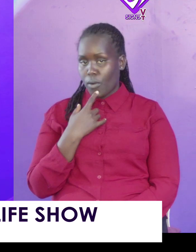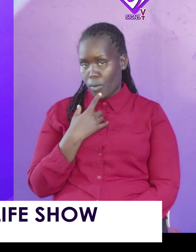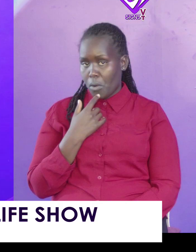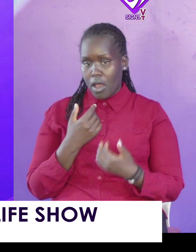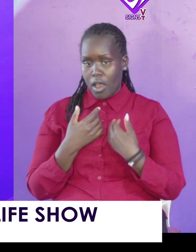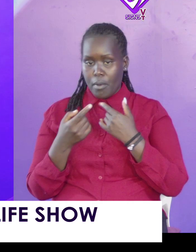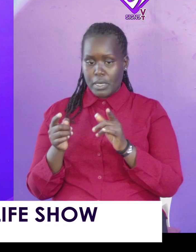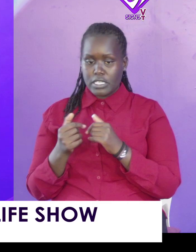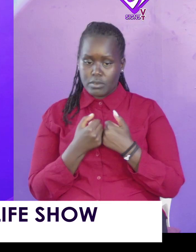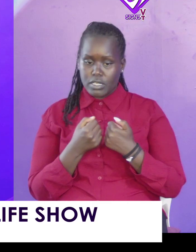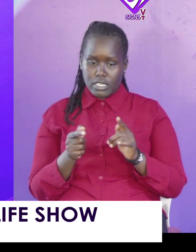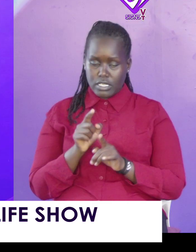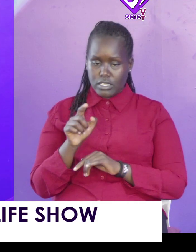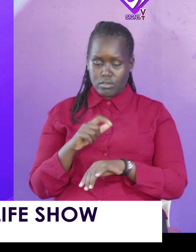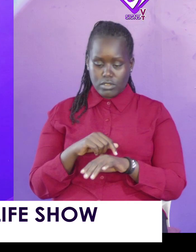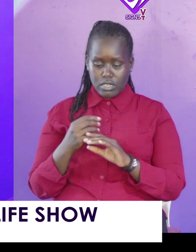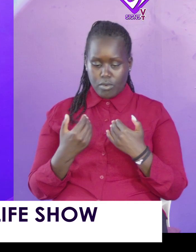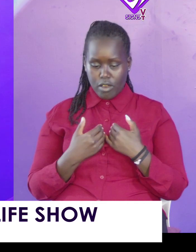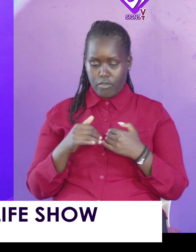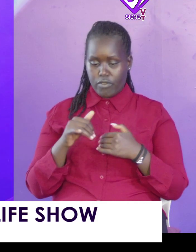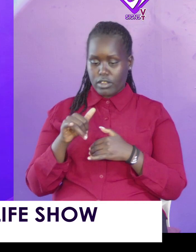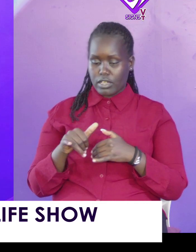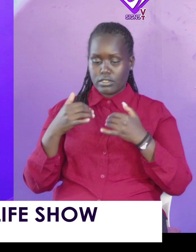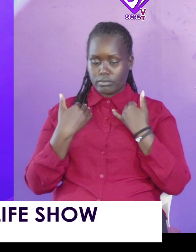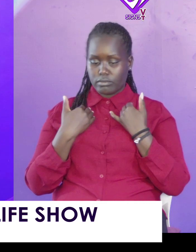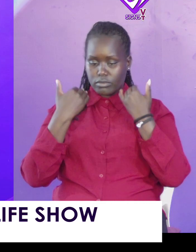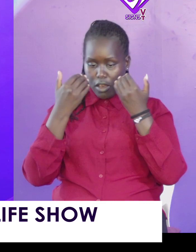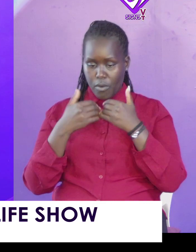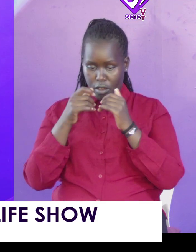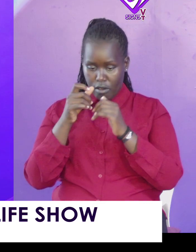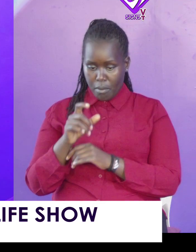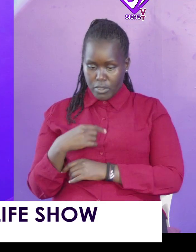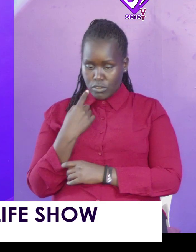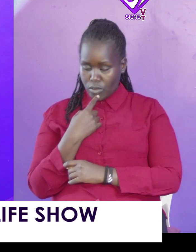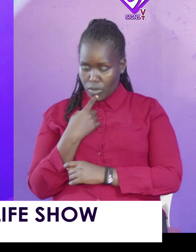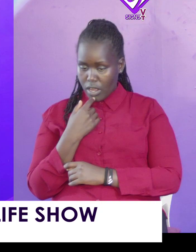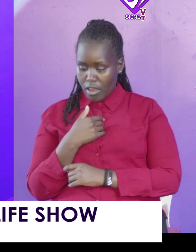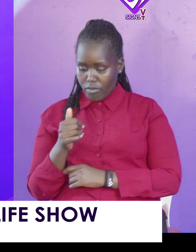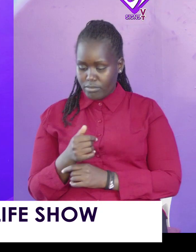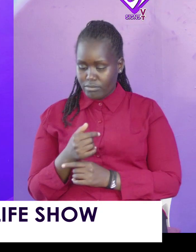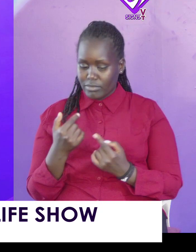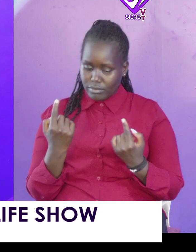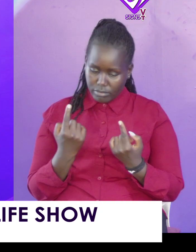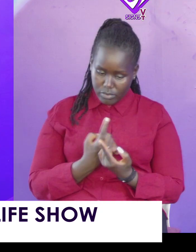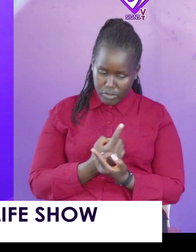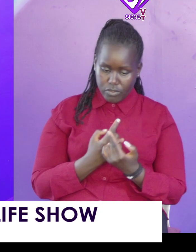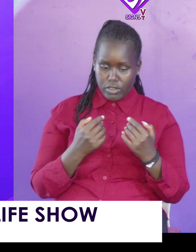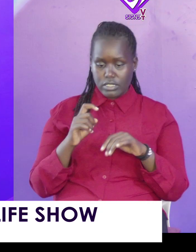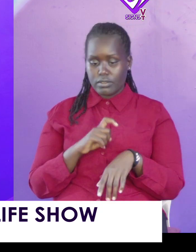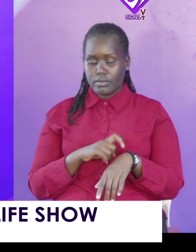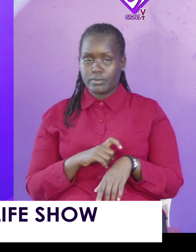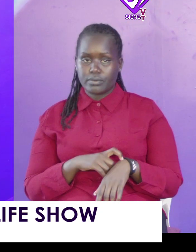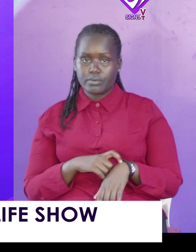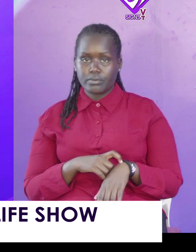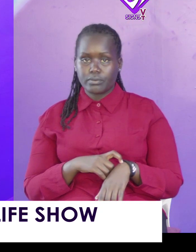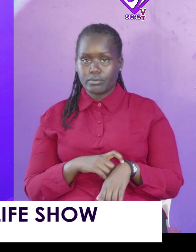through. While you are going through that stress, there is somebody who is going through another totally different season. They're